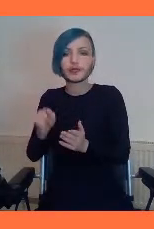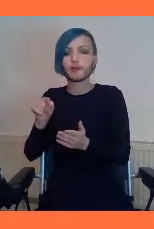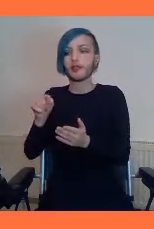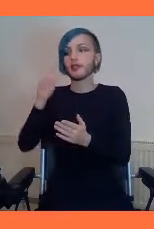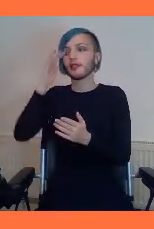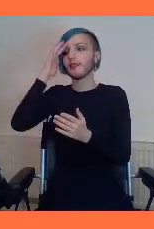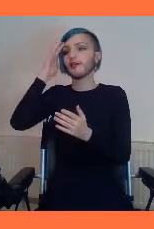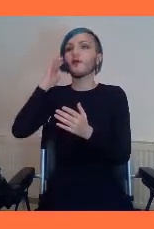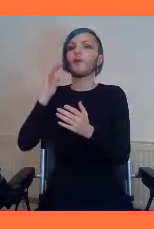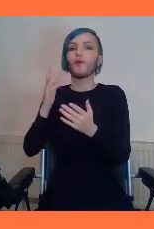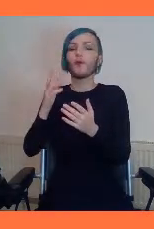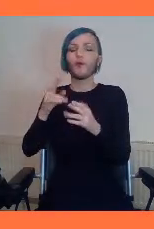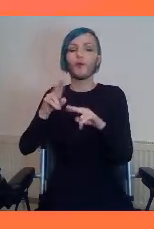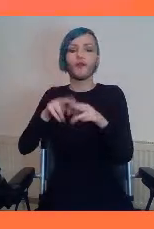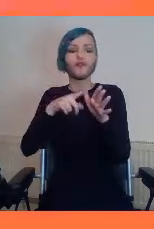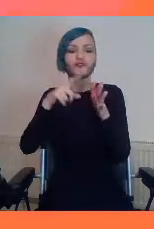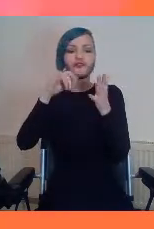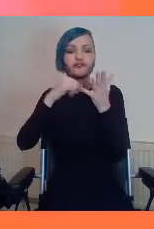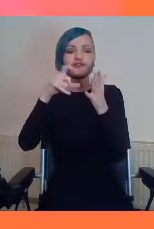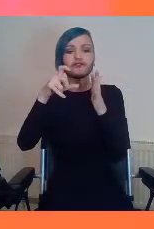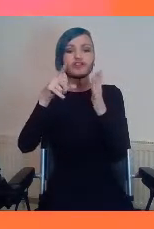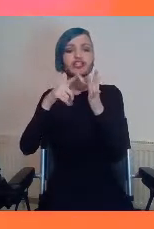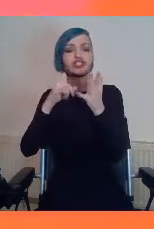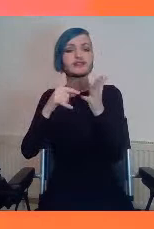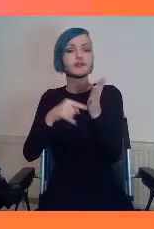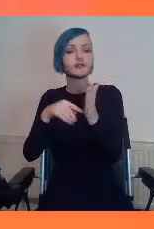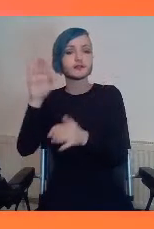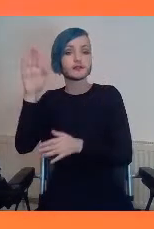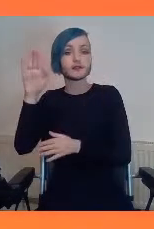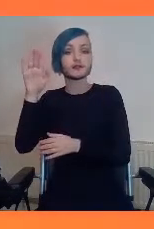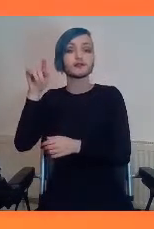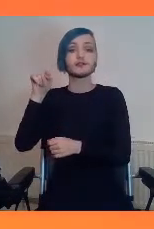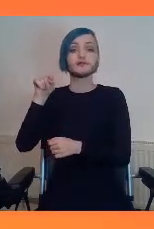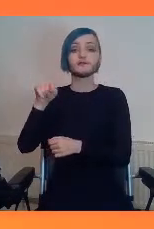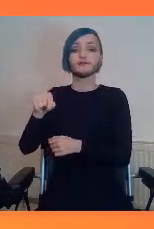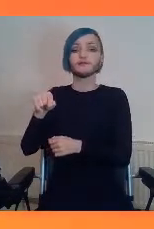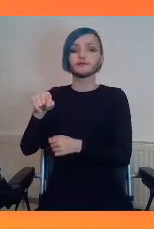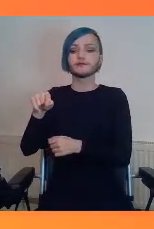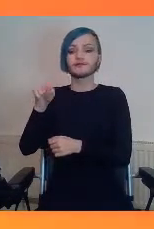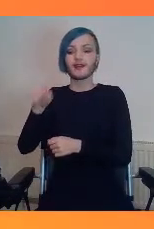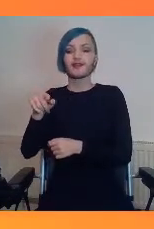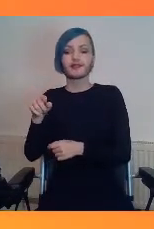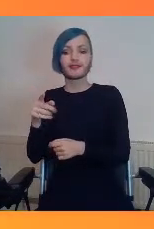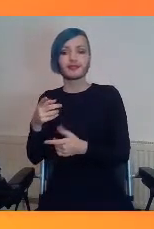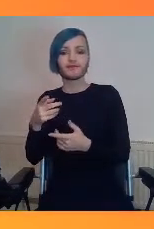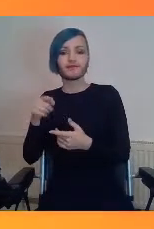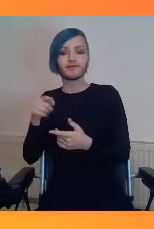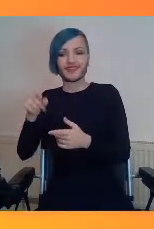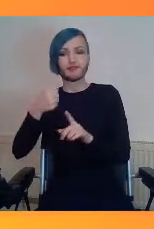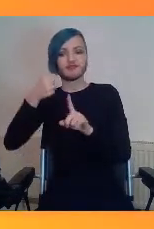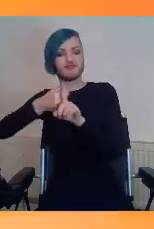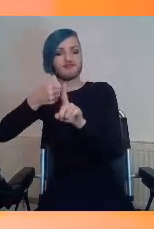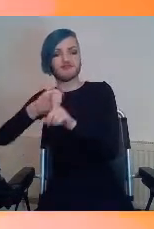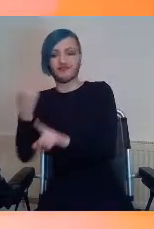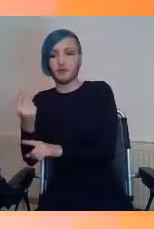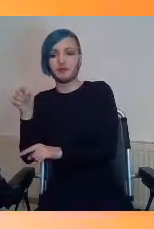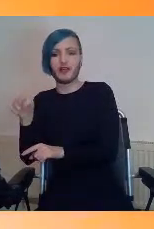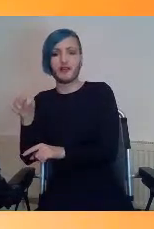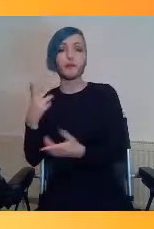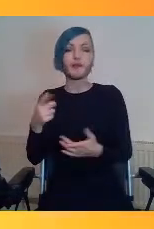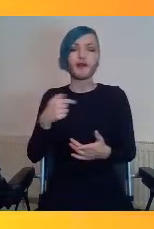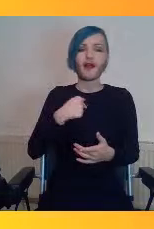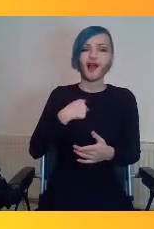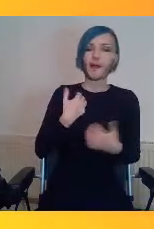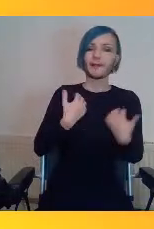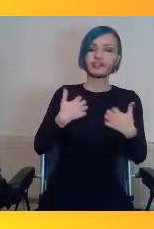against the LGBT community. Where I'm really interested, and I'm sure the UK audience is also interested in knowing,